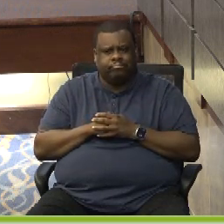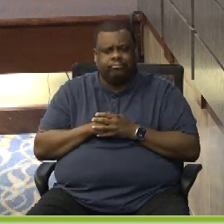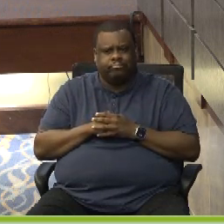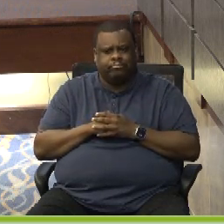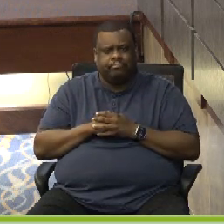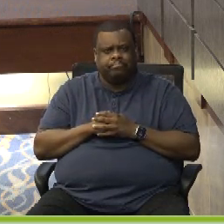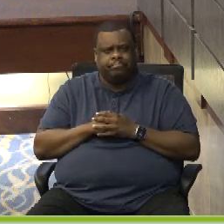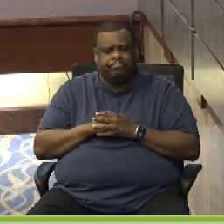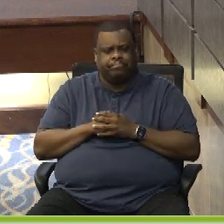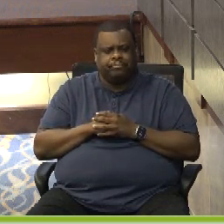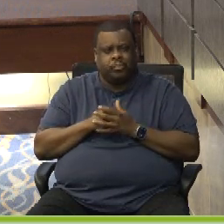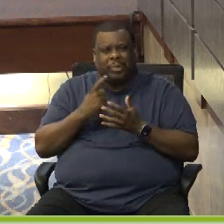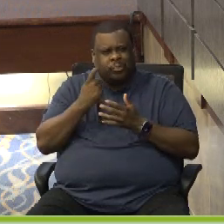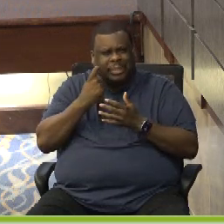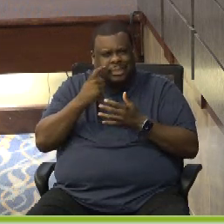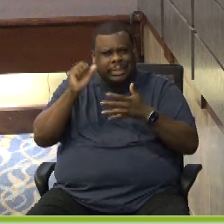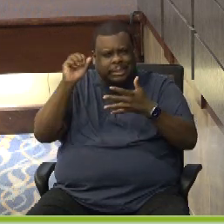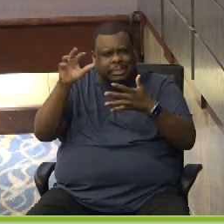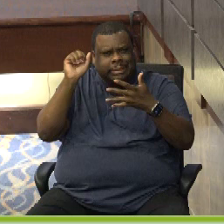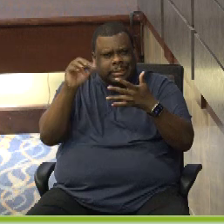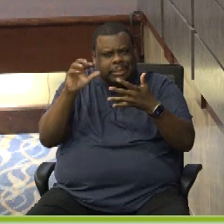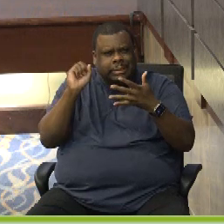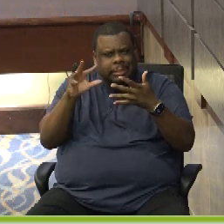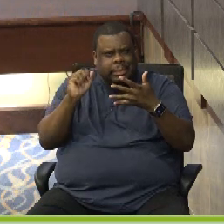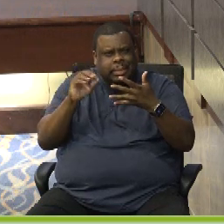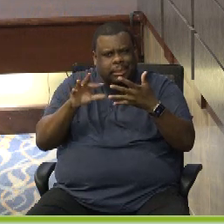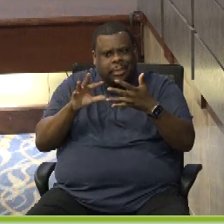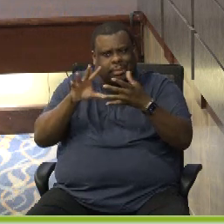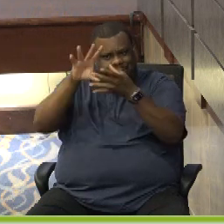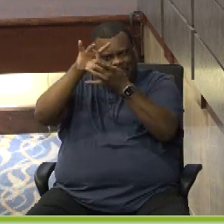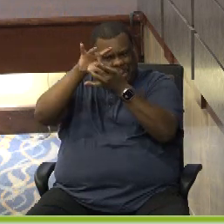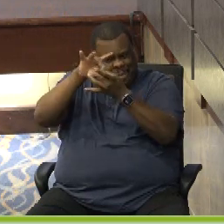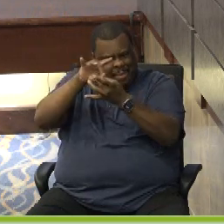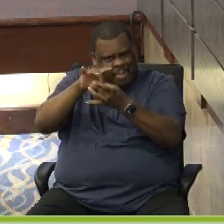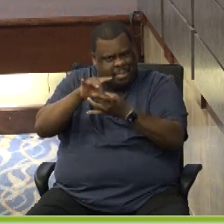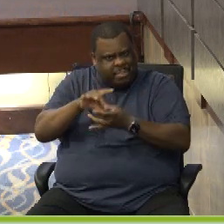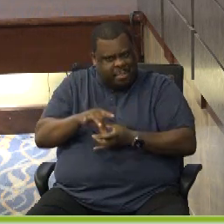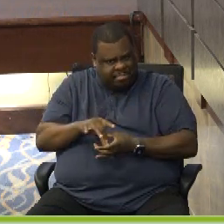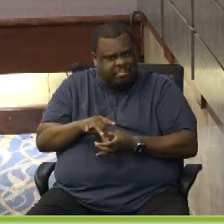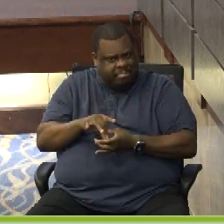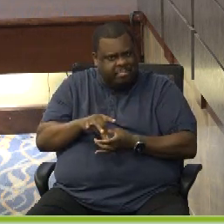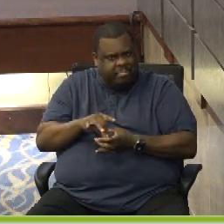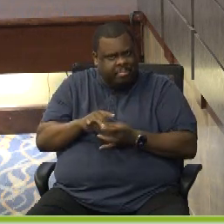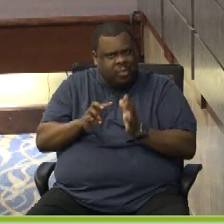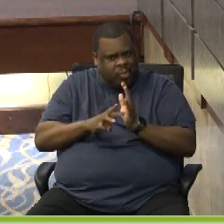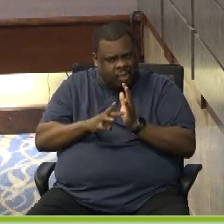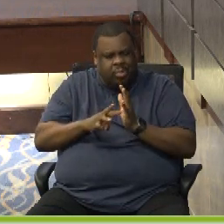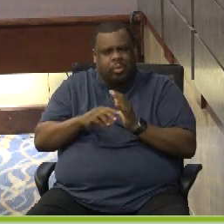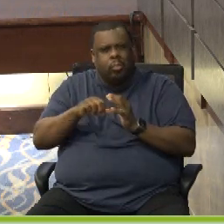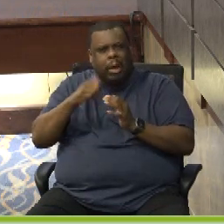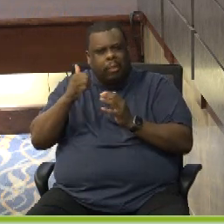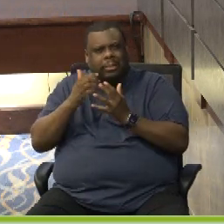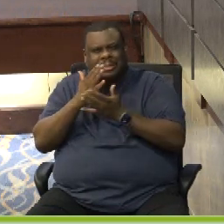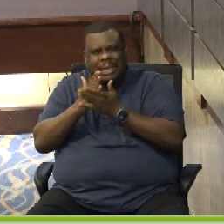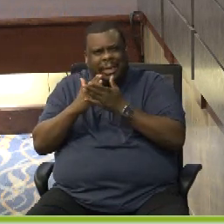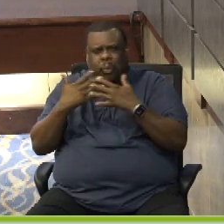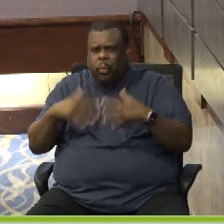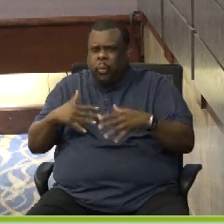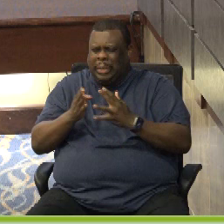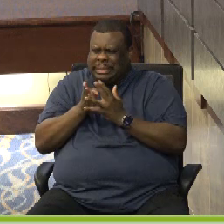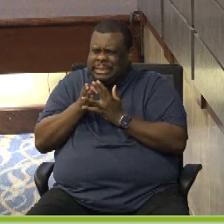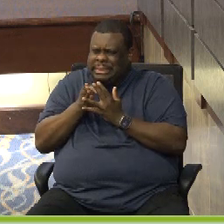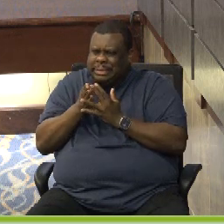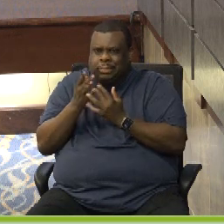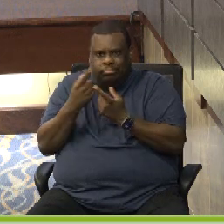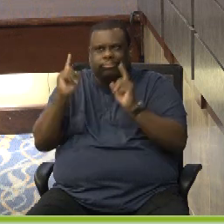reflective of all the obstacles that we faced in the past as a city, all that we've overcome, and really highlighting the strength